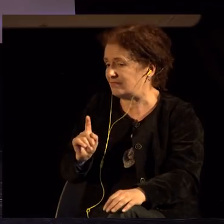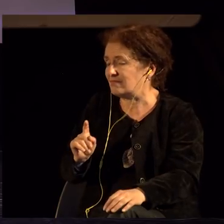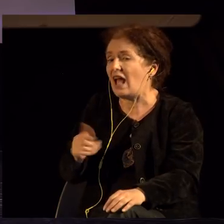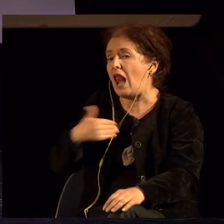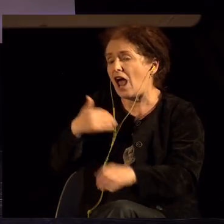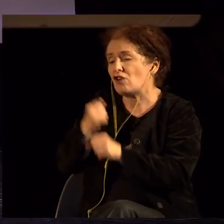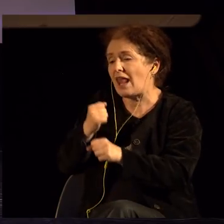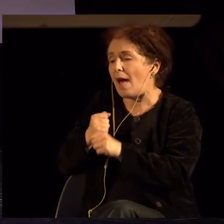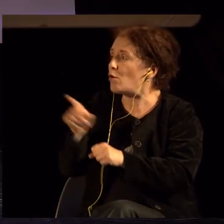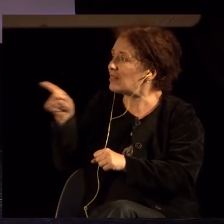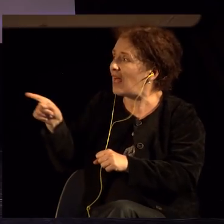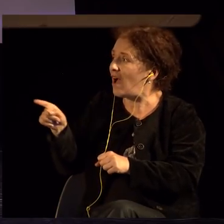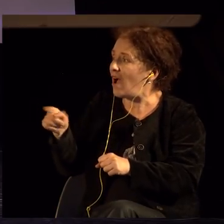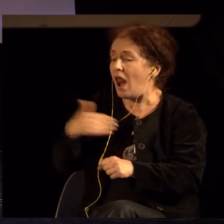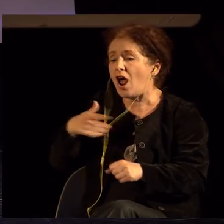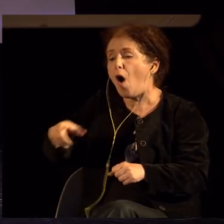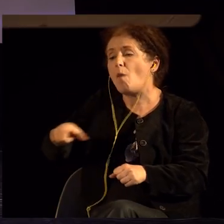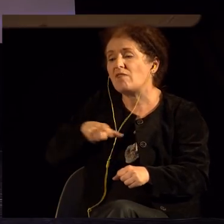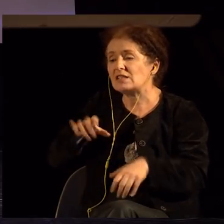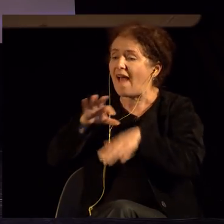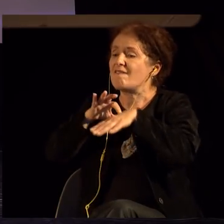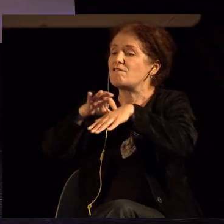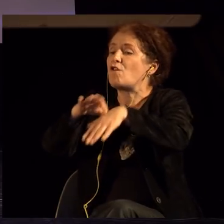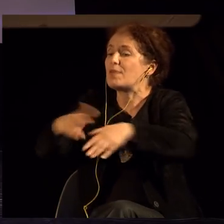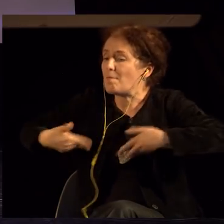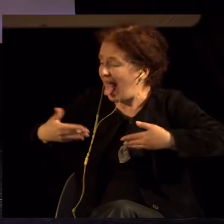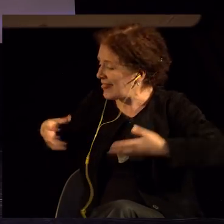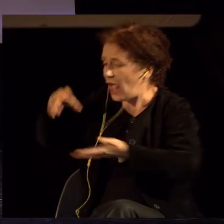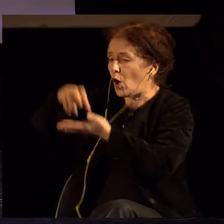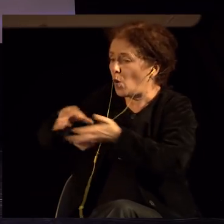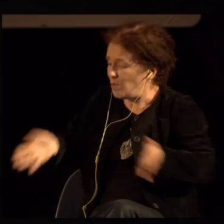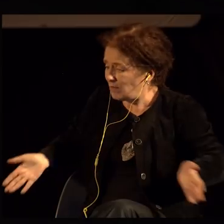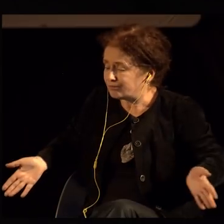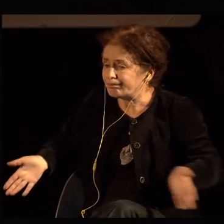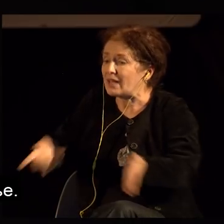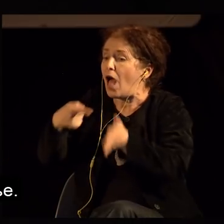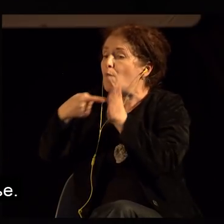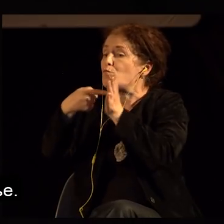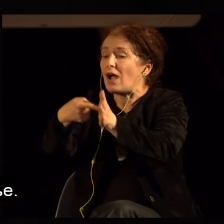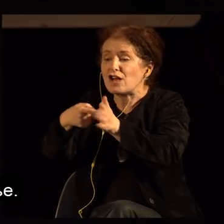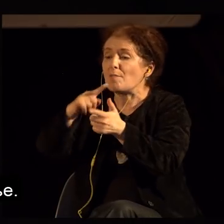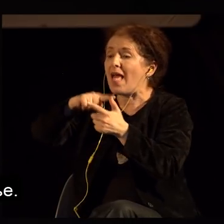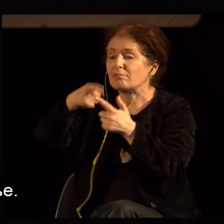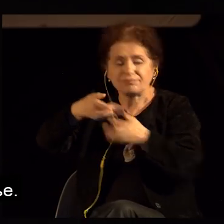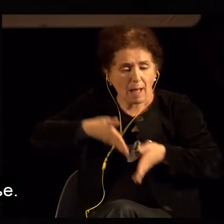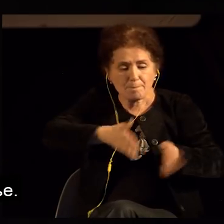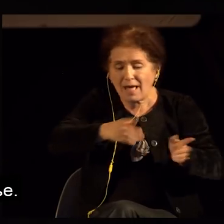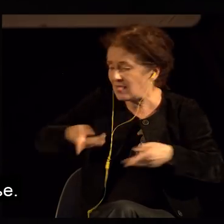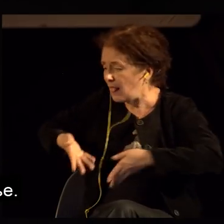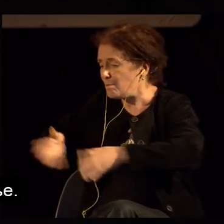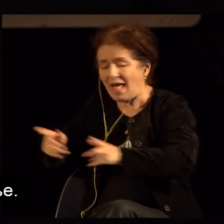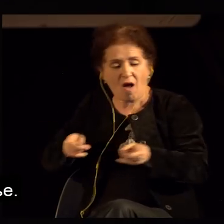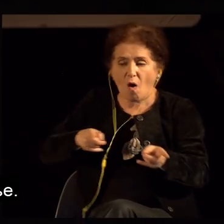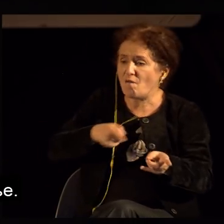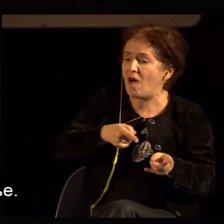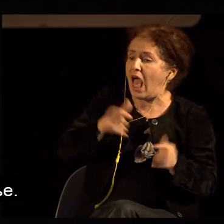lead young people to present them with an alternative to promote a desire in them